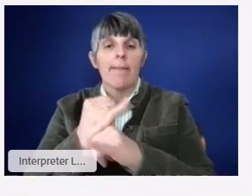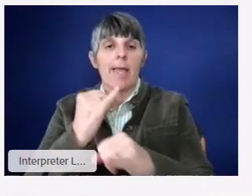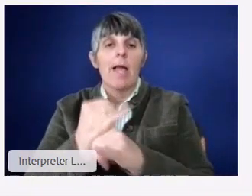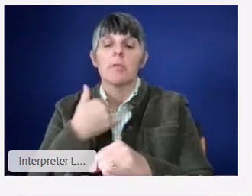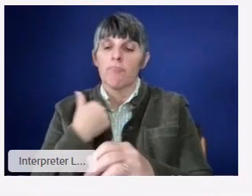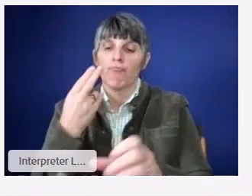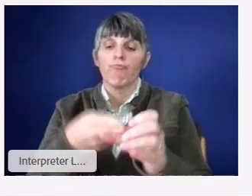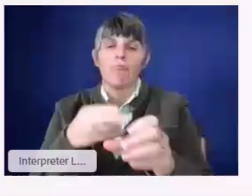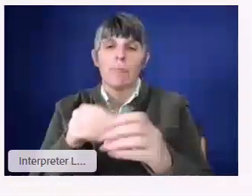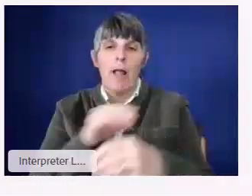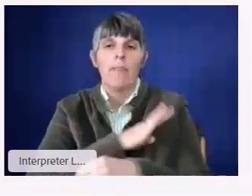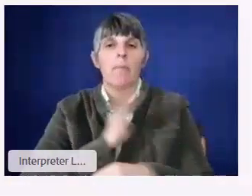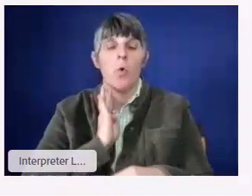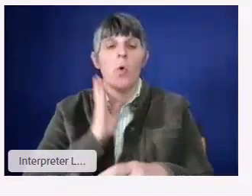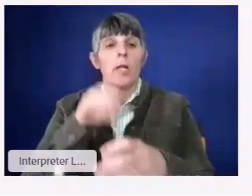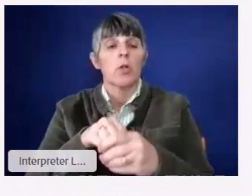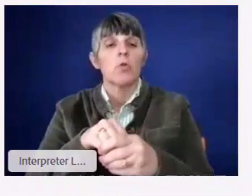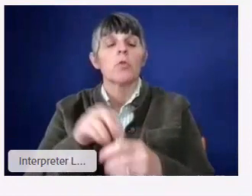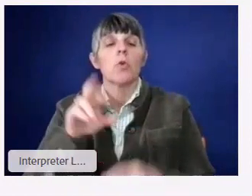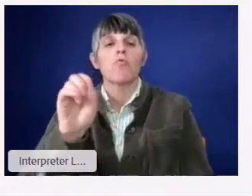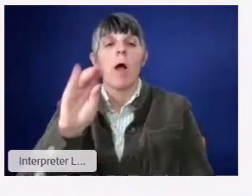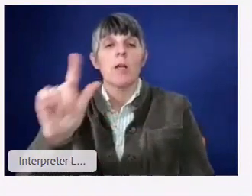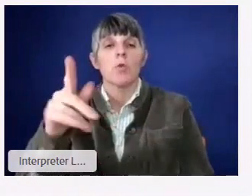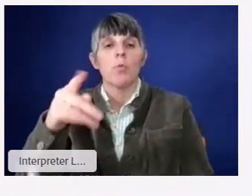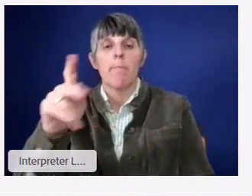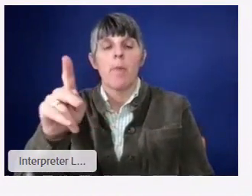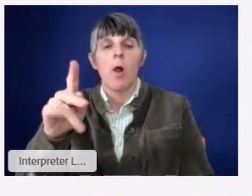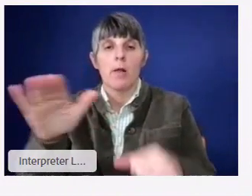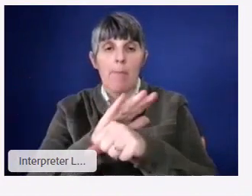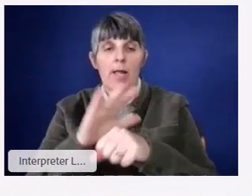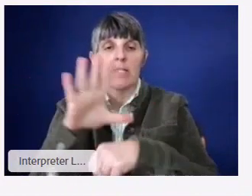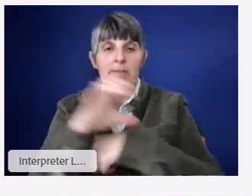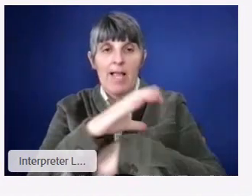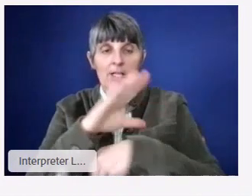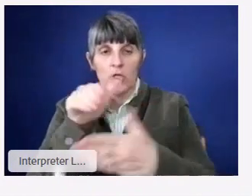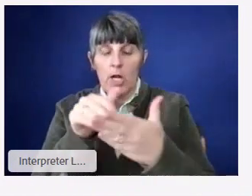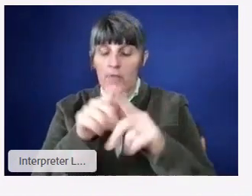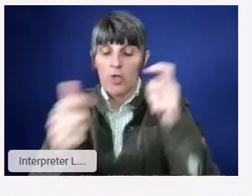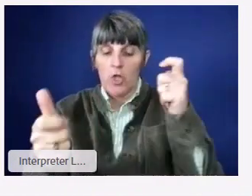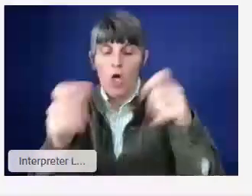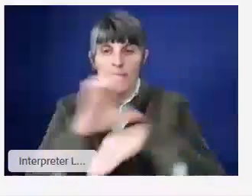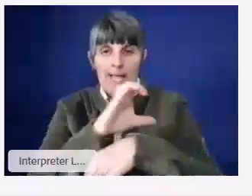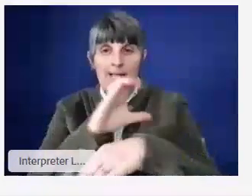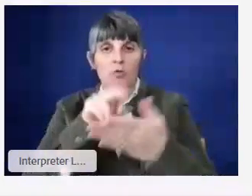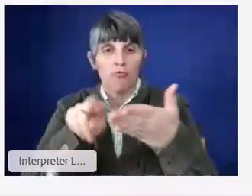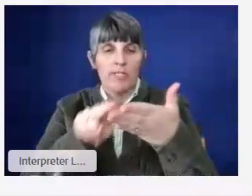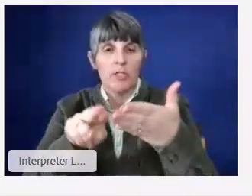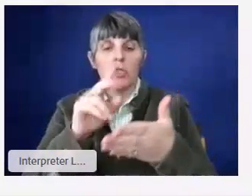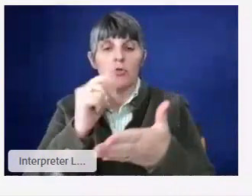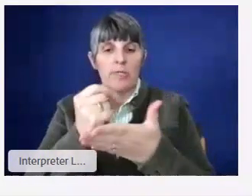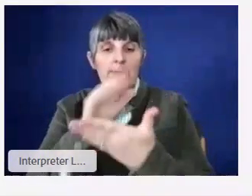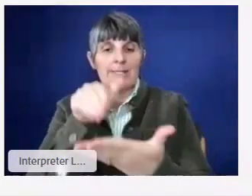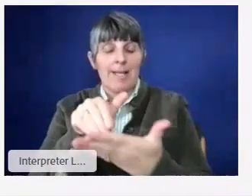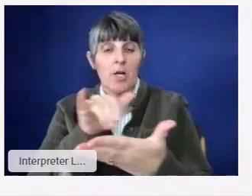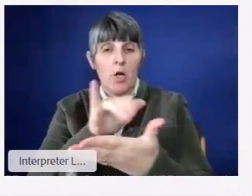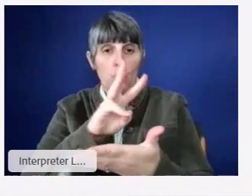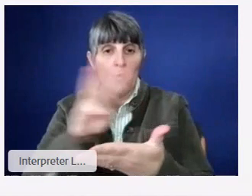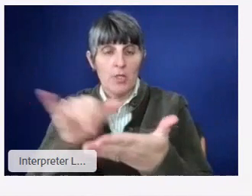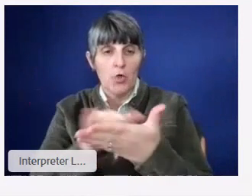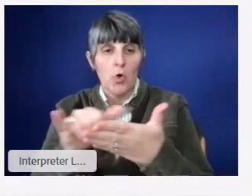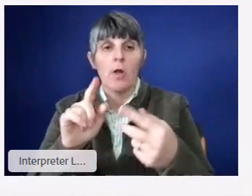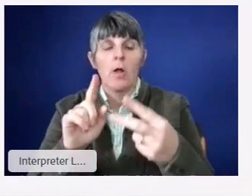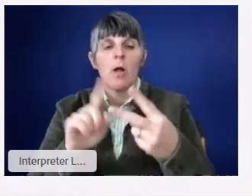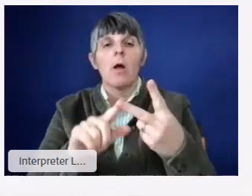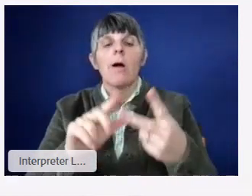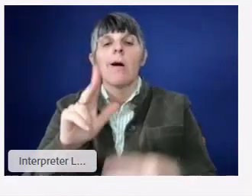board. This includes Roswell Park Comprehensive Cancer Center, the largest cancer research and treatment center in Western New York, Kaleida Health,